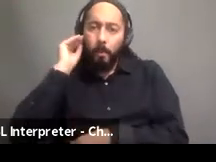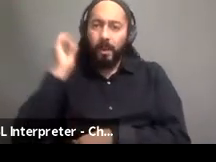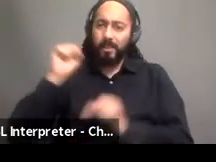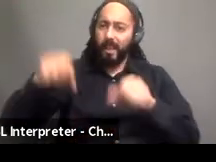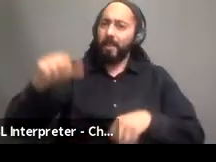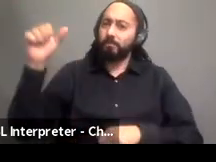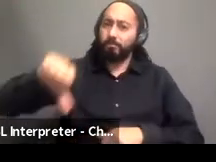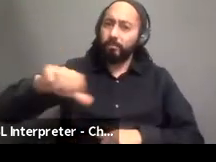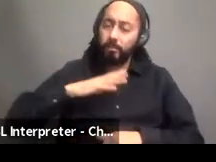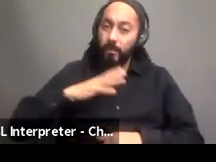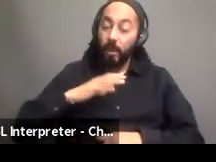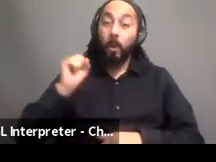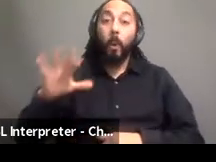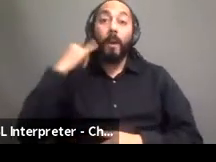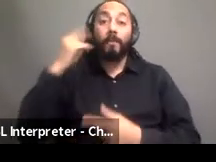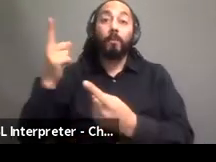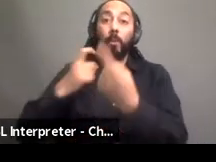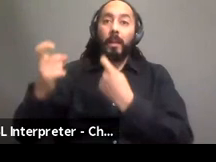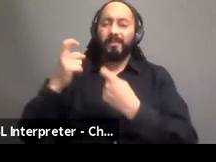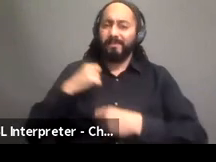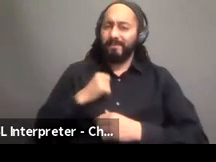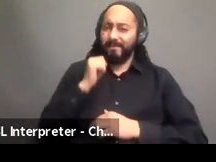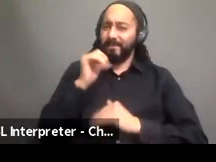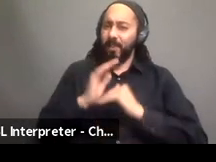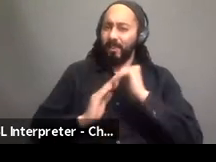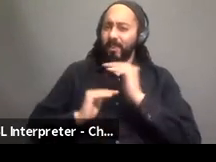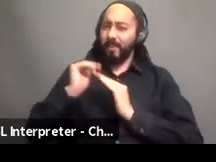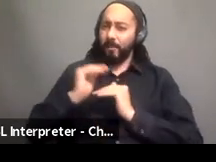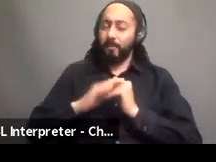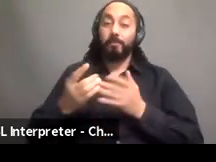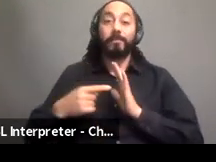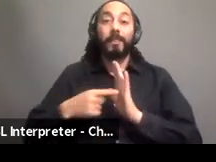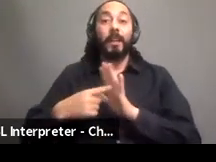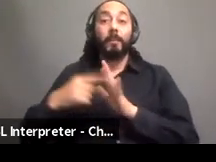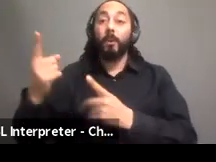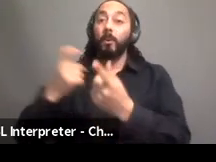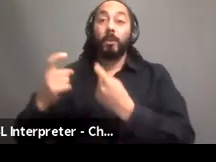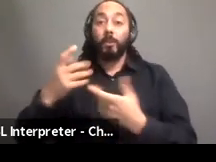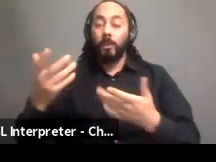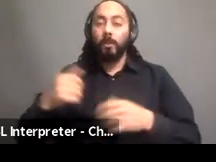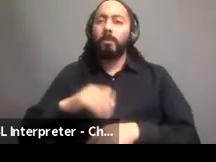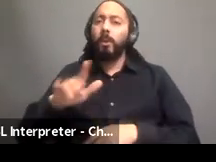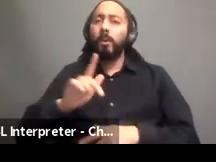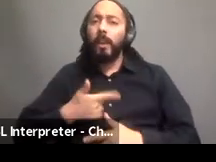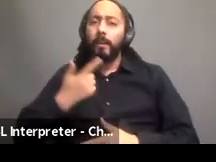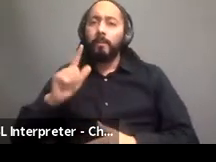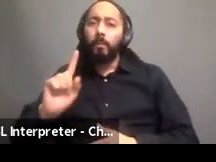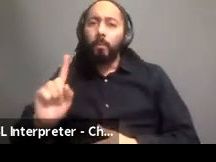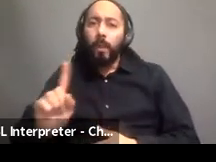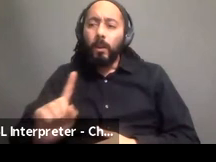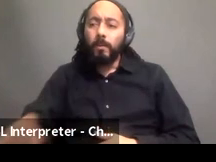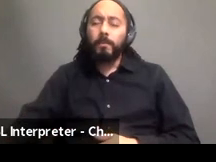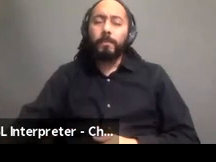you uncomfortable. So examples of this is someone inquiring about where you live, about